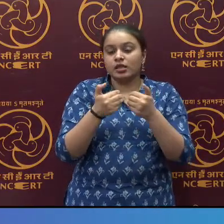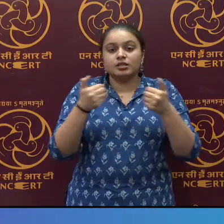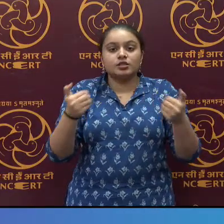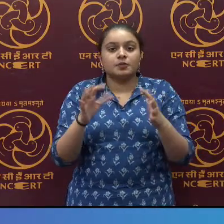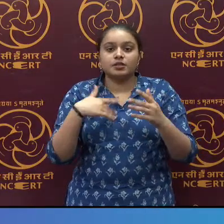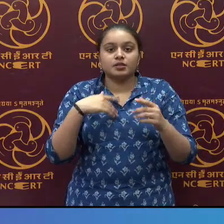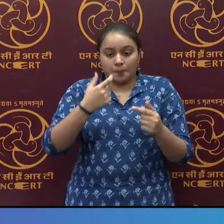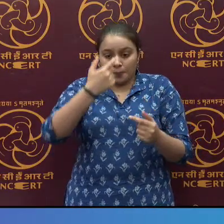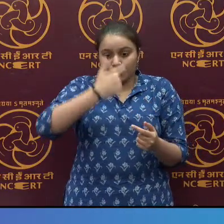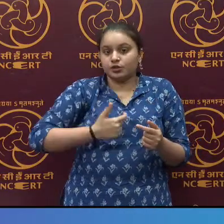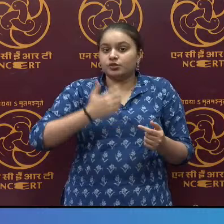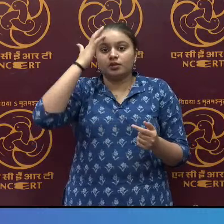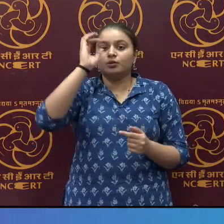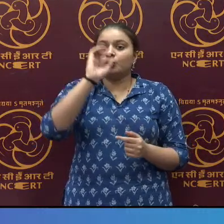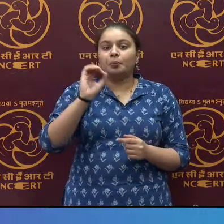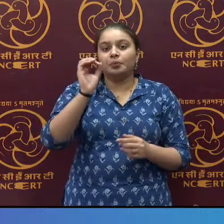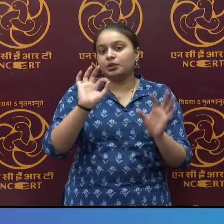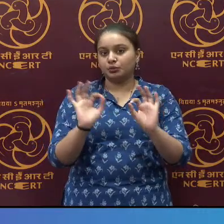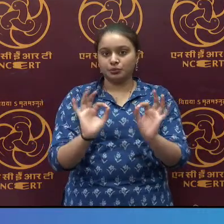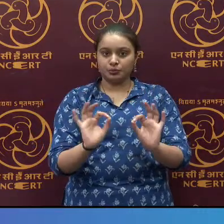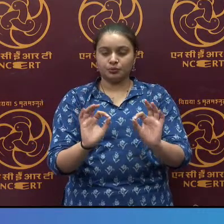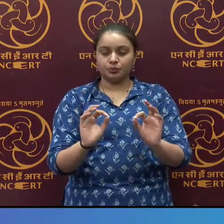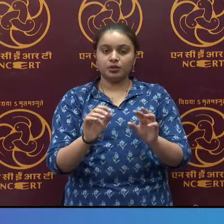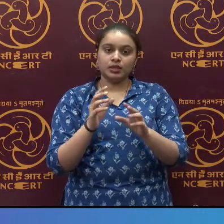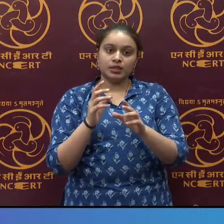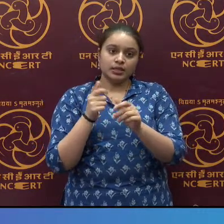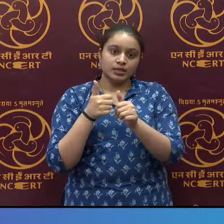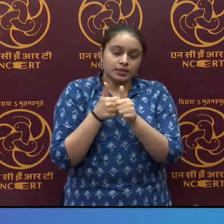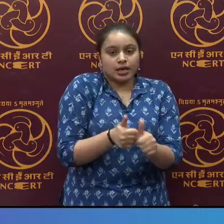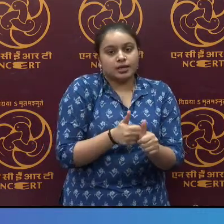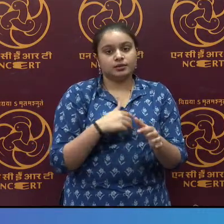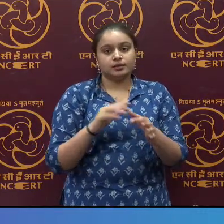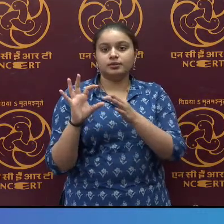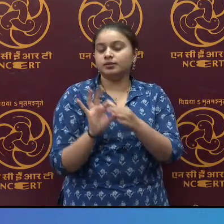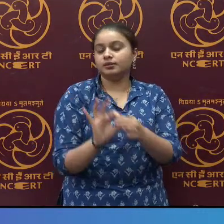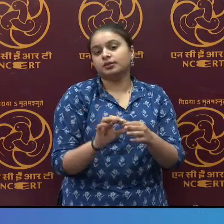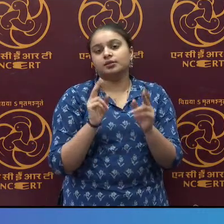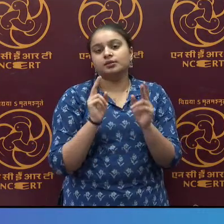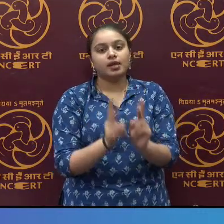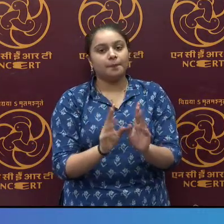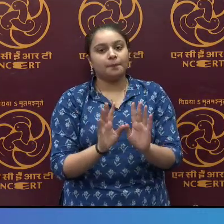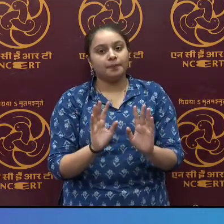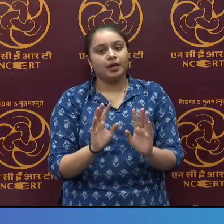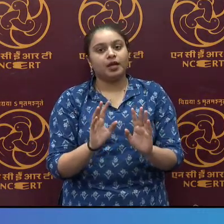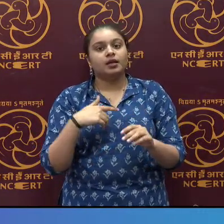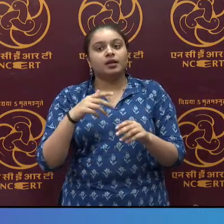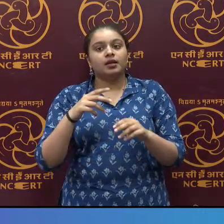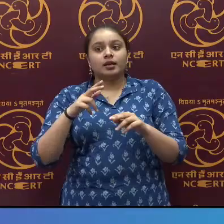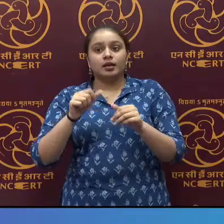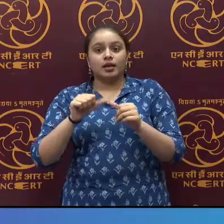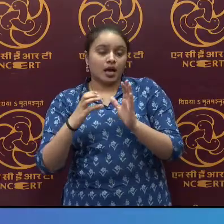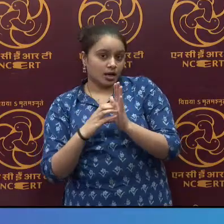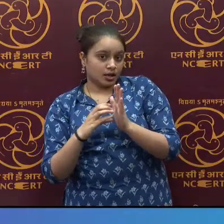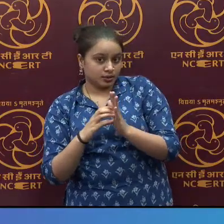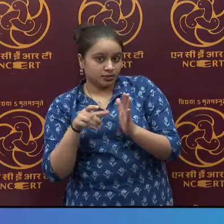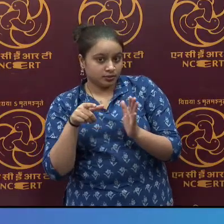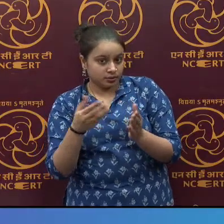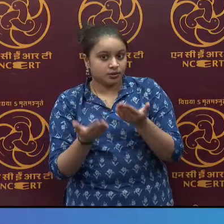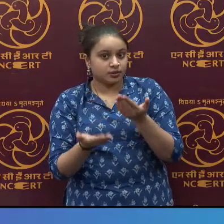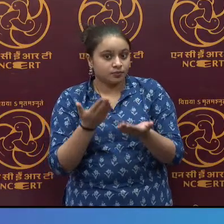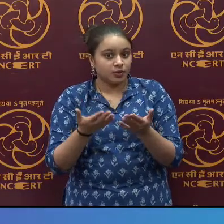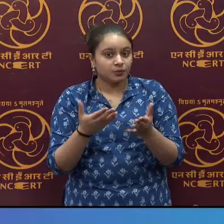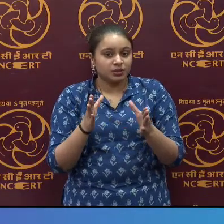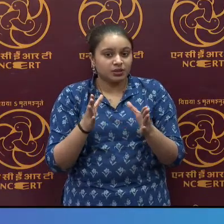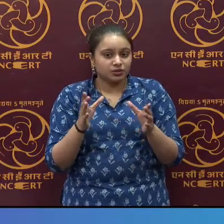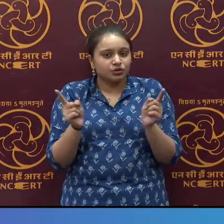personal opinion in the article. True. So you have to stick to the topic exactly in this type of an article. Usually articles are very